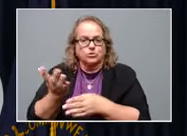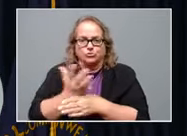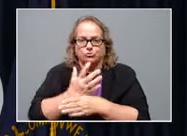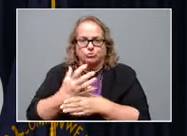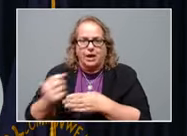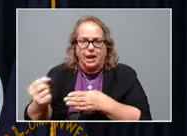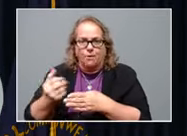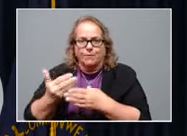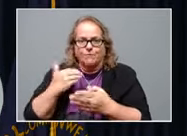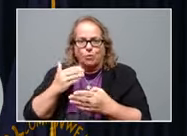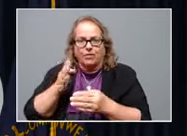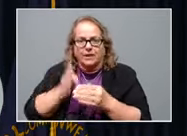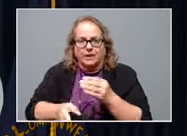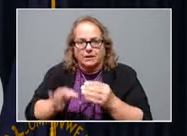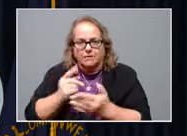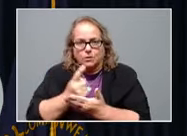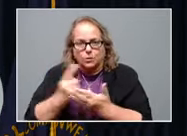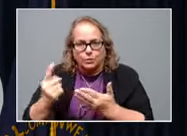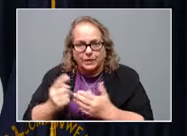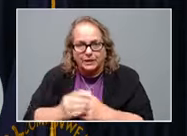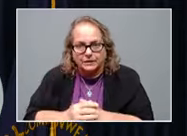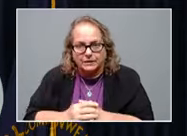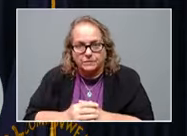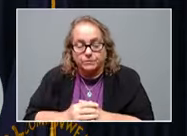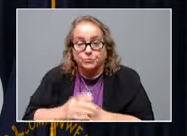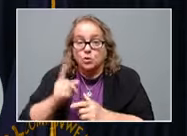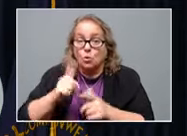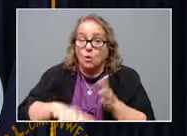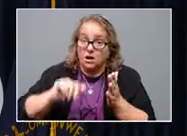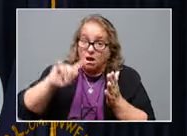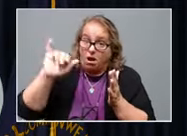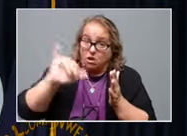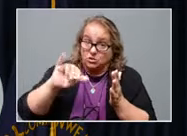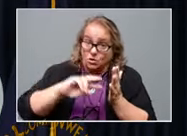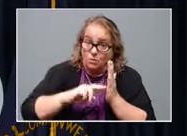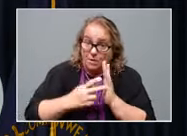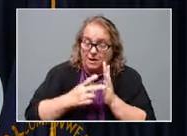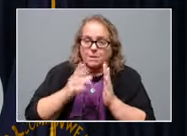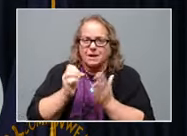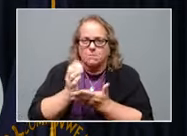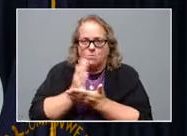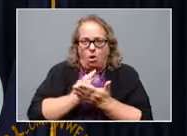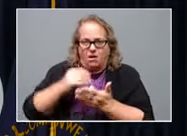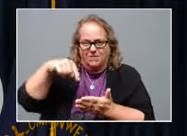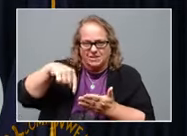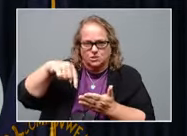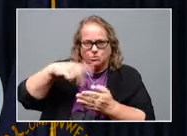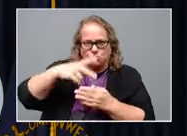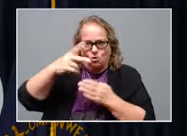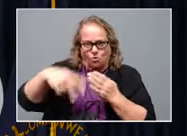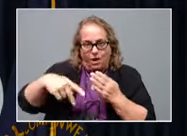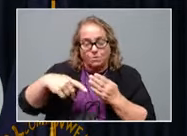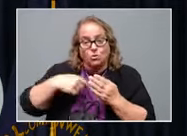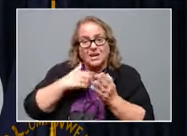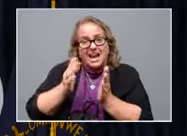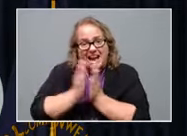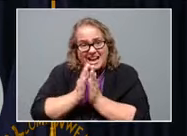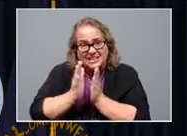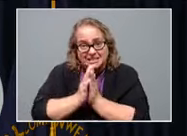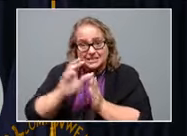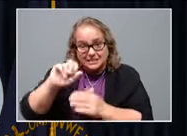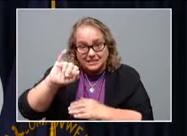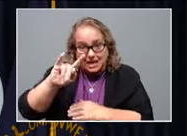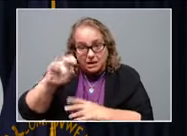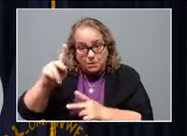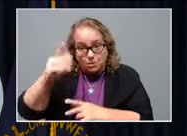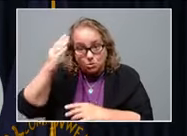week. What it's also going to mean is to be a part of this program, since we've been asked to have sites that people know about. We hope by